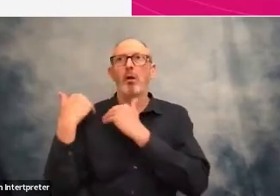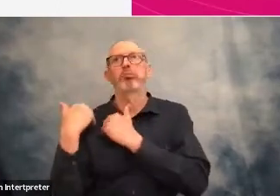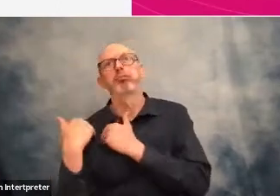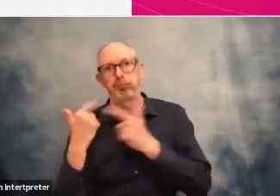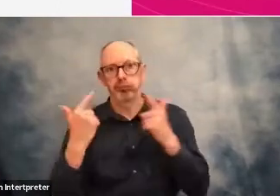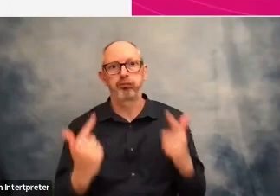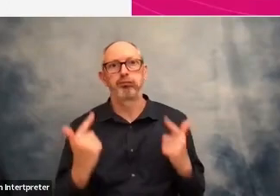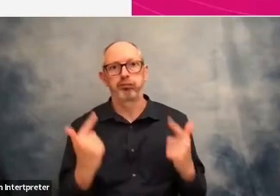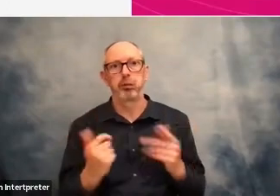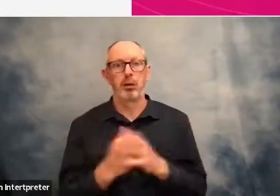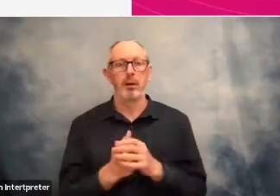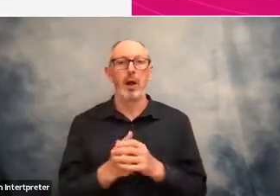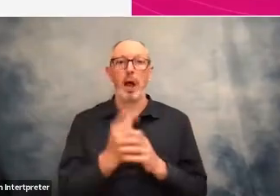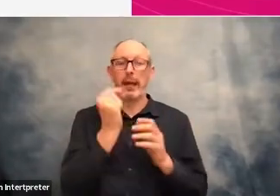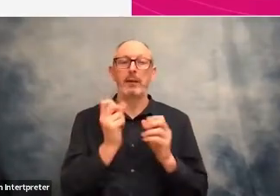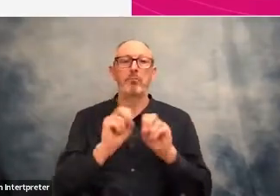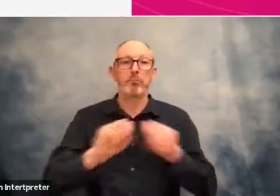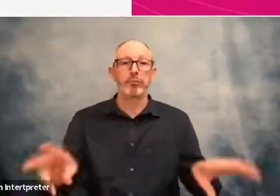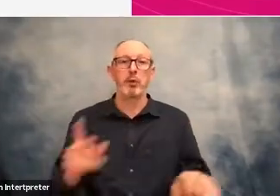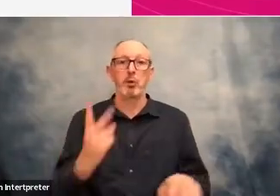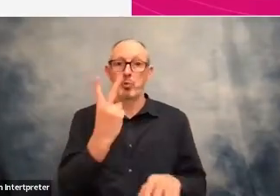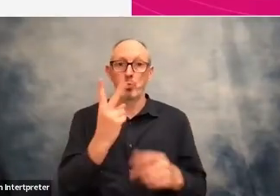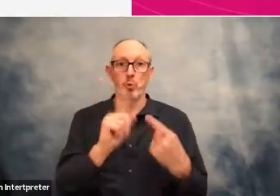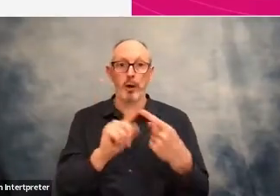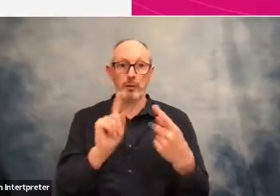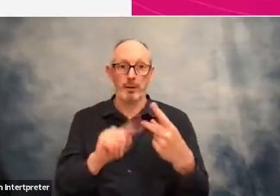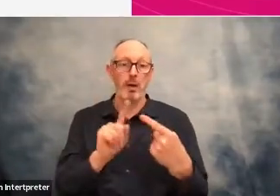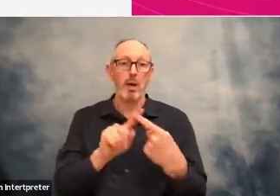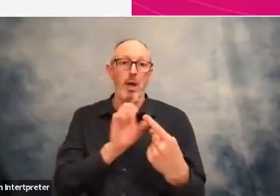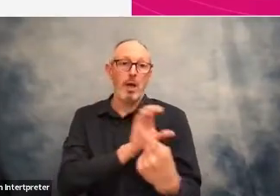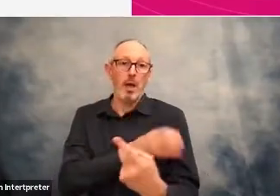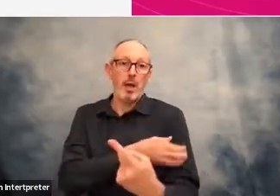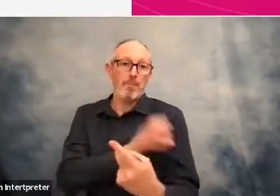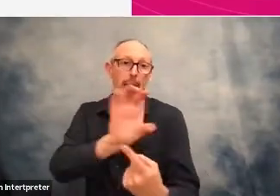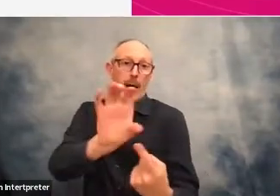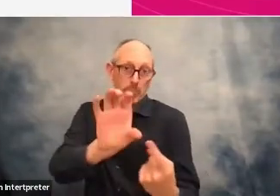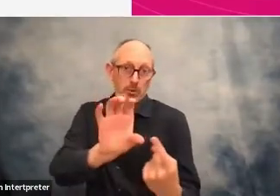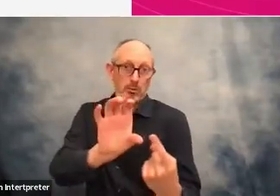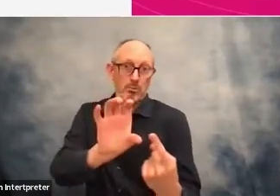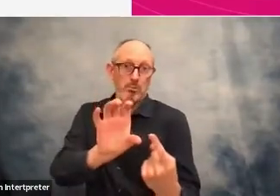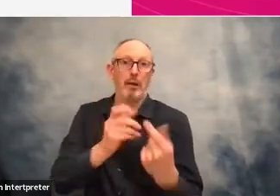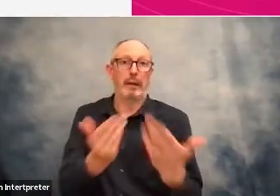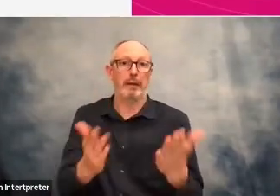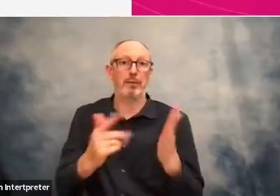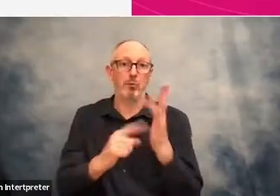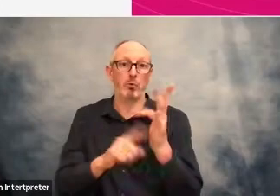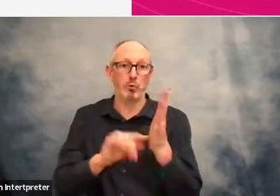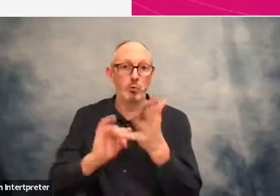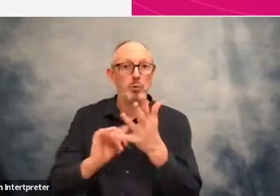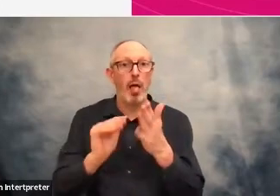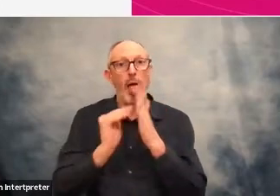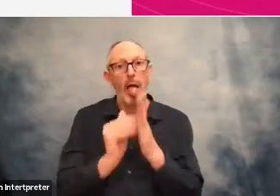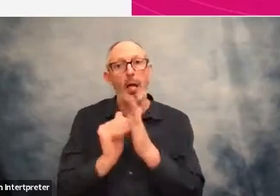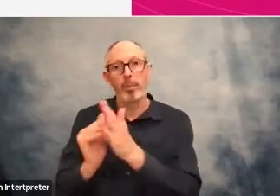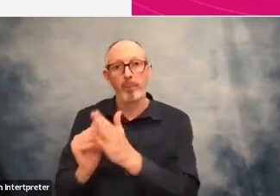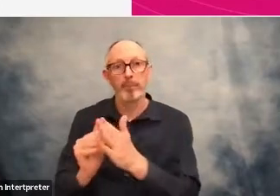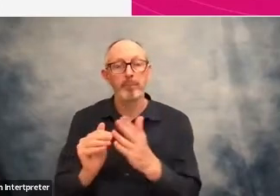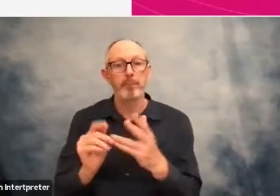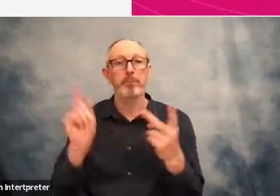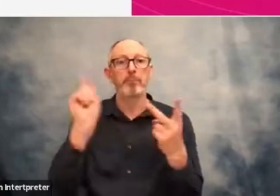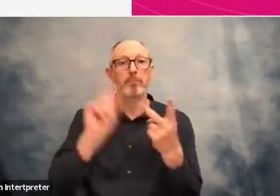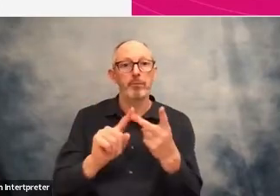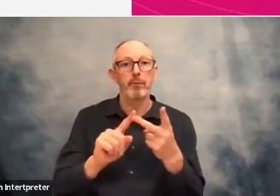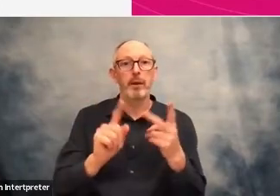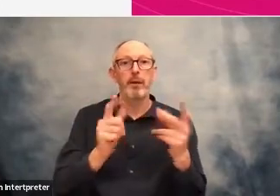distribute that: empowerment, giving people with disabilities the clarity and tools to navigate the systems that were designed without them, and